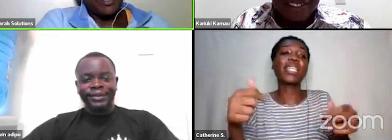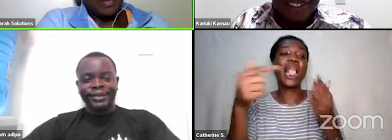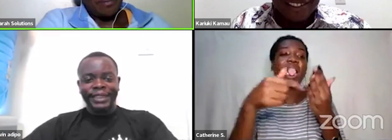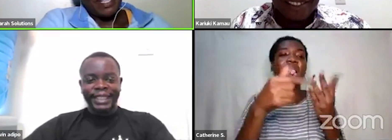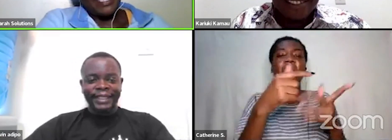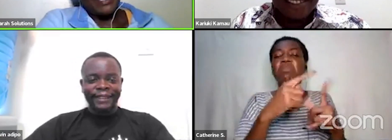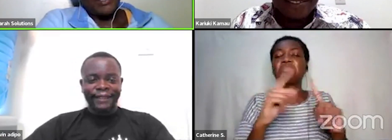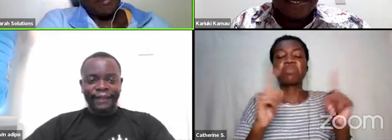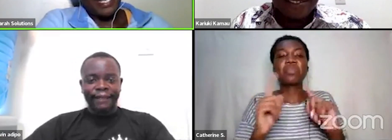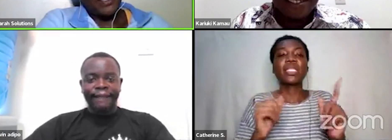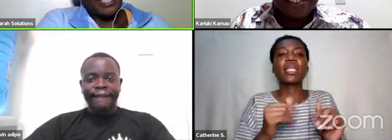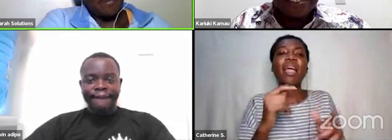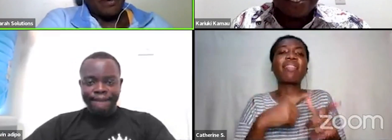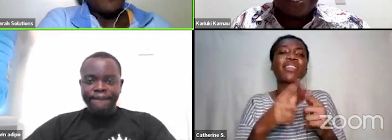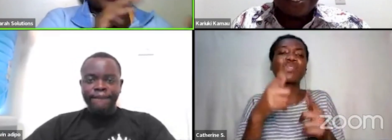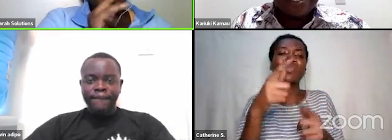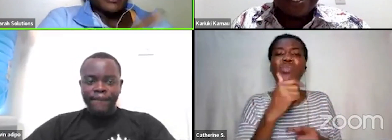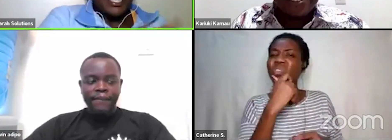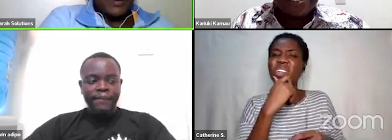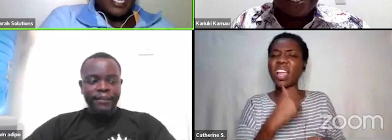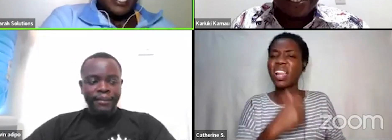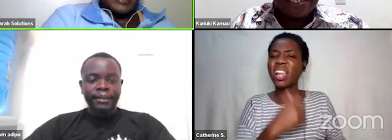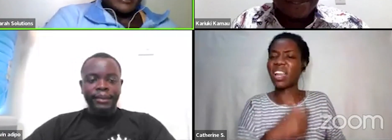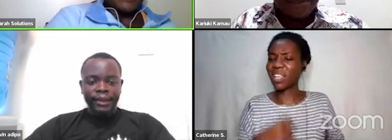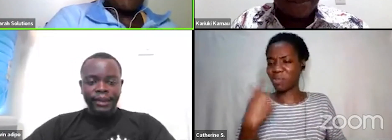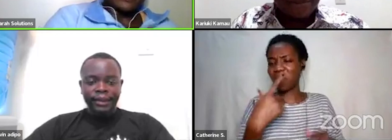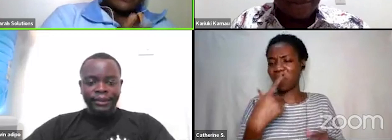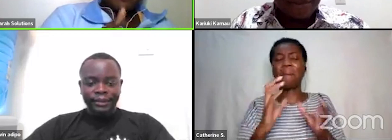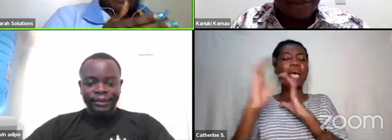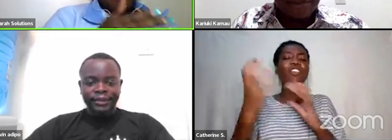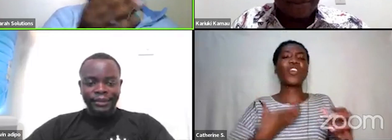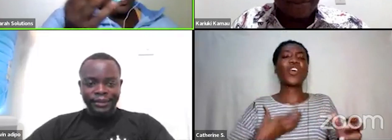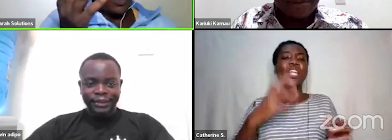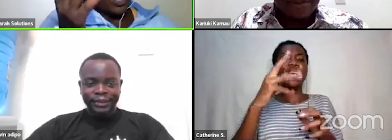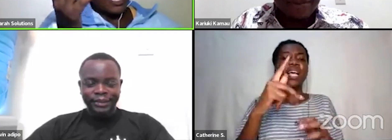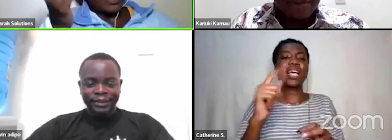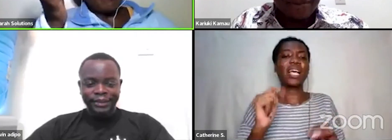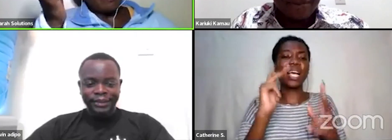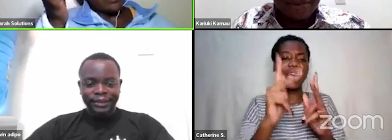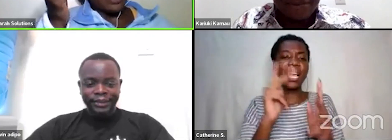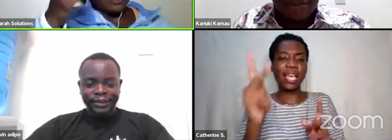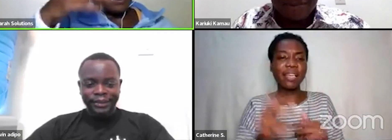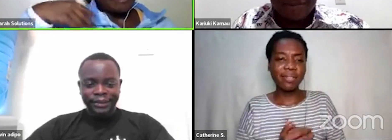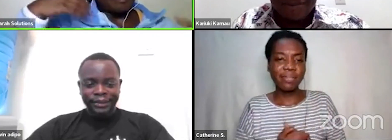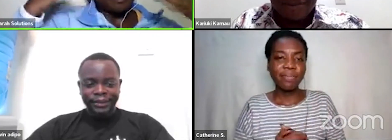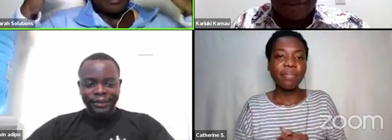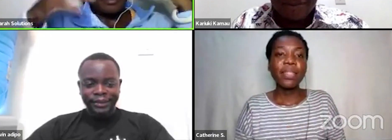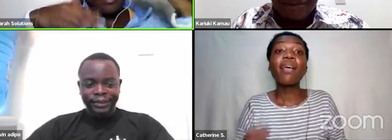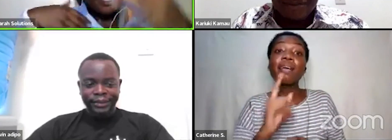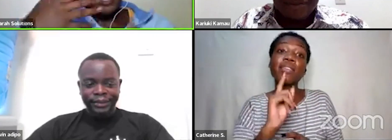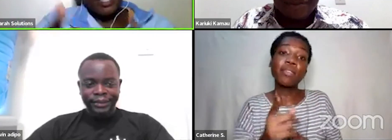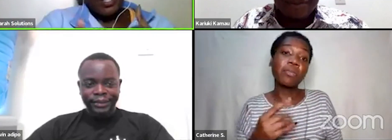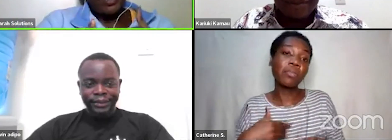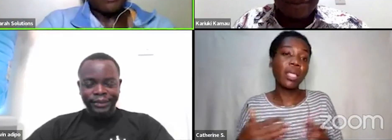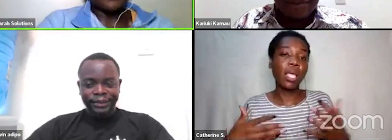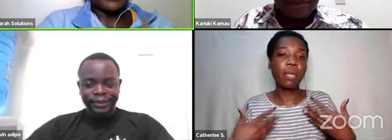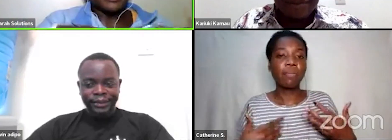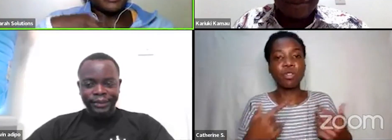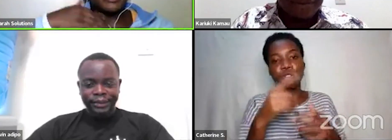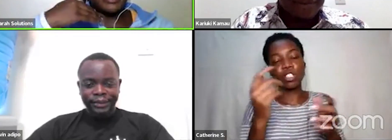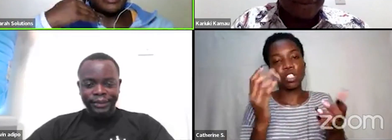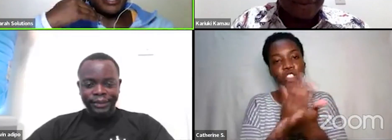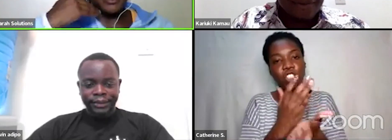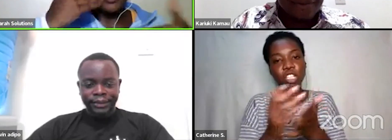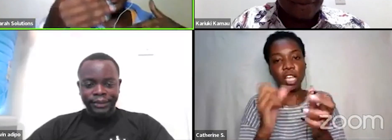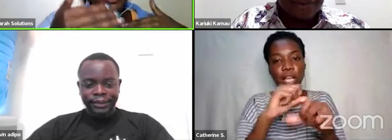they will see the bus is owned by Kariuki Kamau. Anyway, I'm glad you're sharing about thinking on our